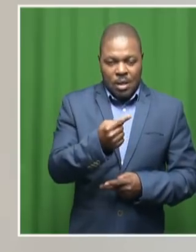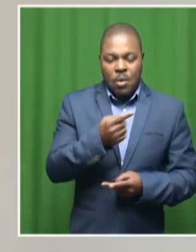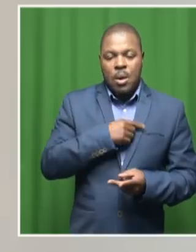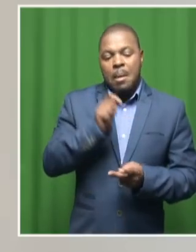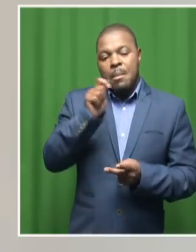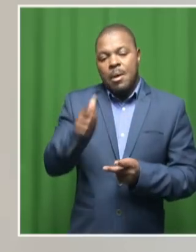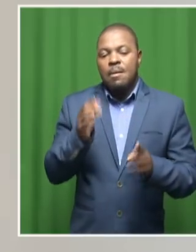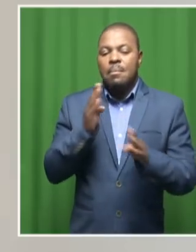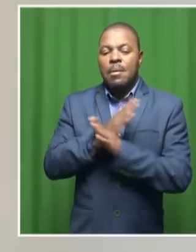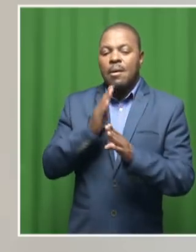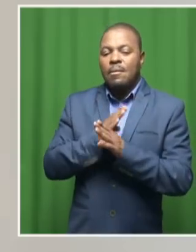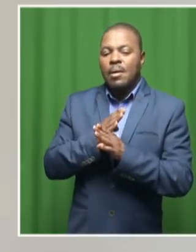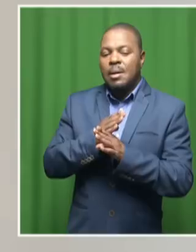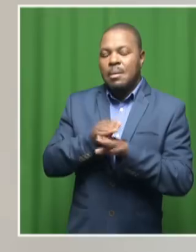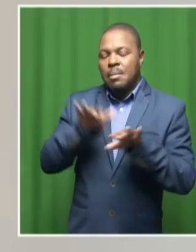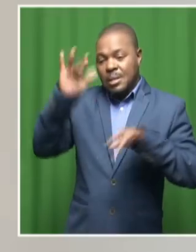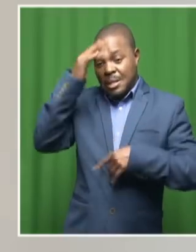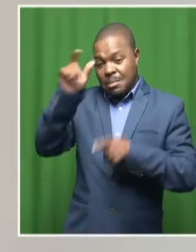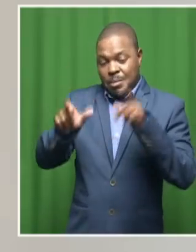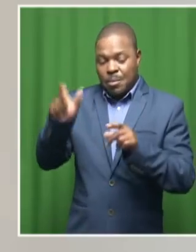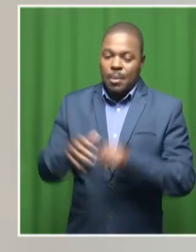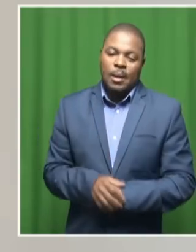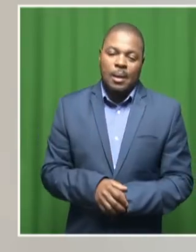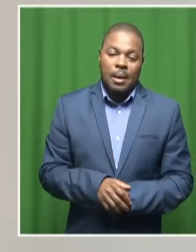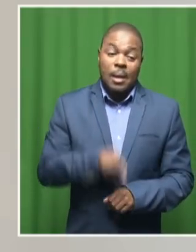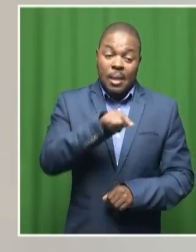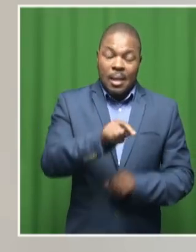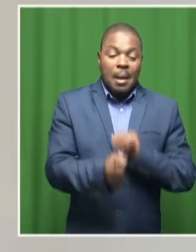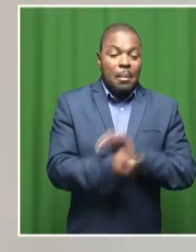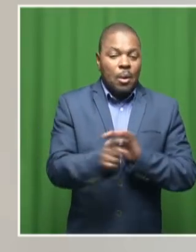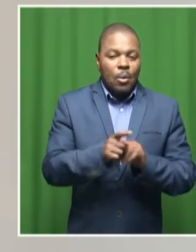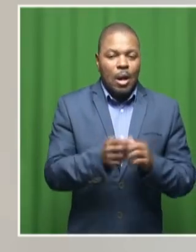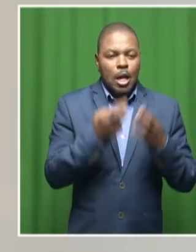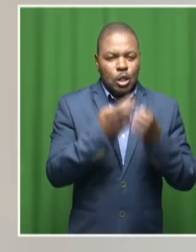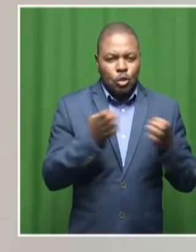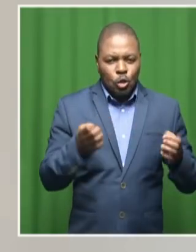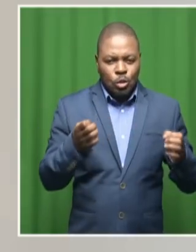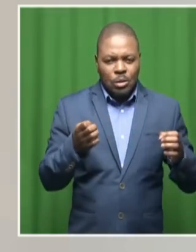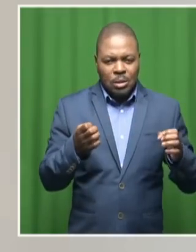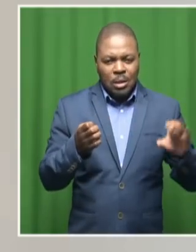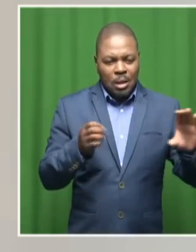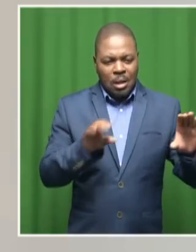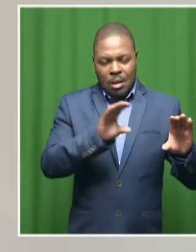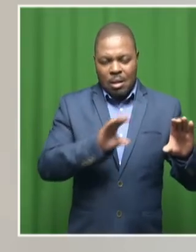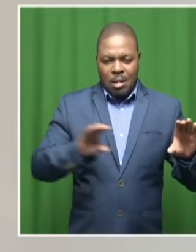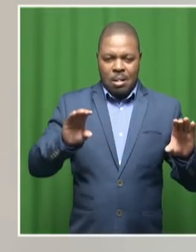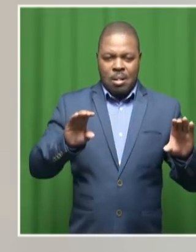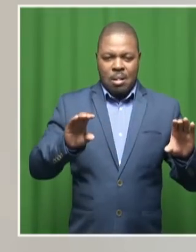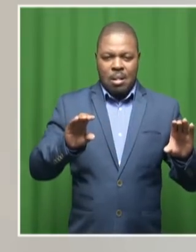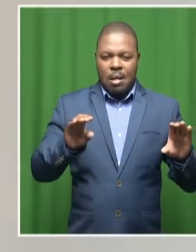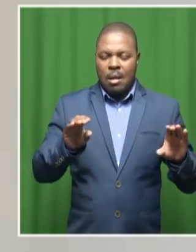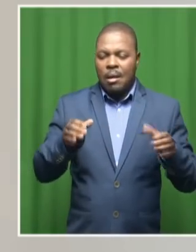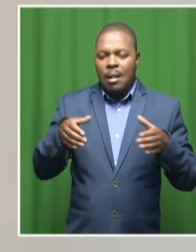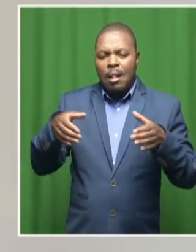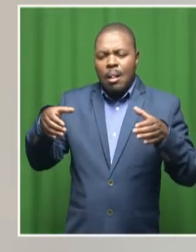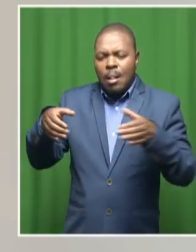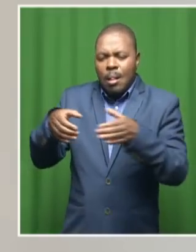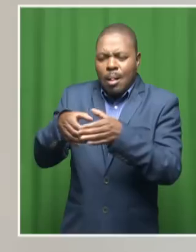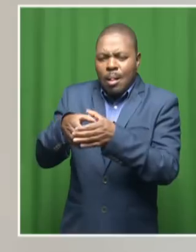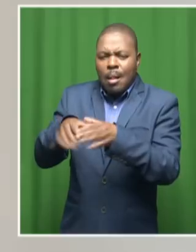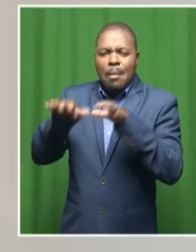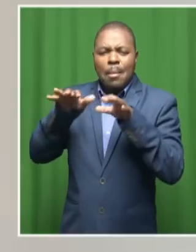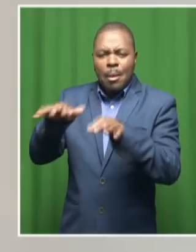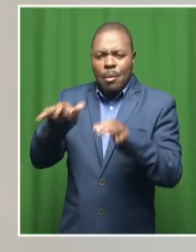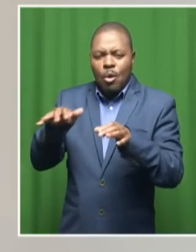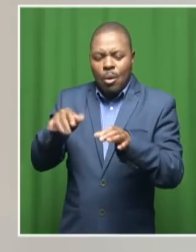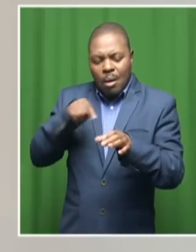on private patients. And what happens is that the resources are drawn into looking after a smaller and smaller proportion of